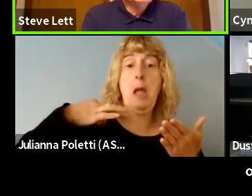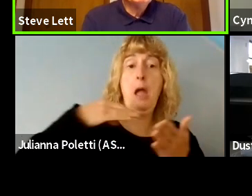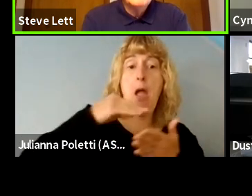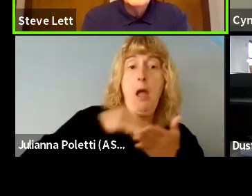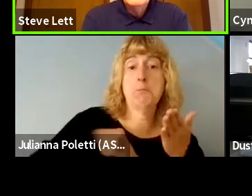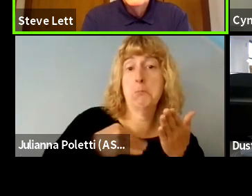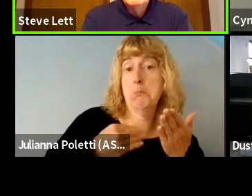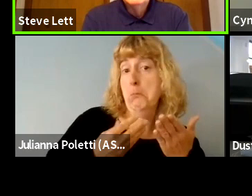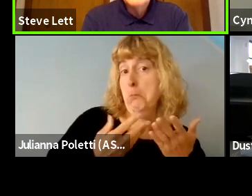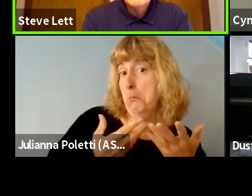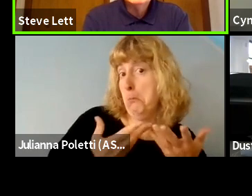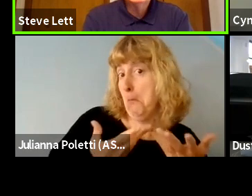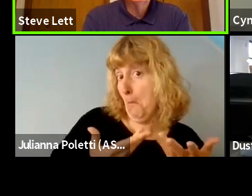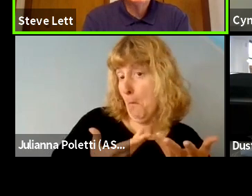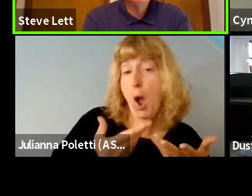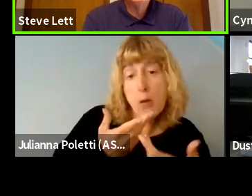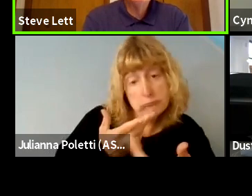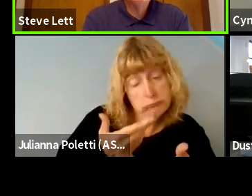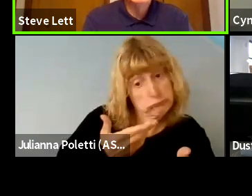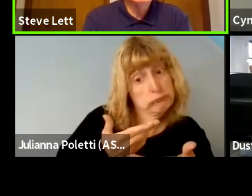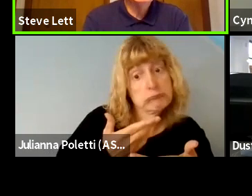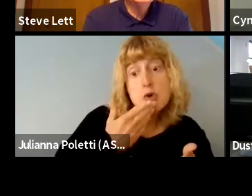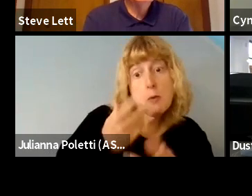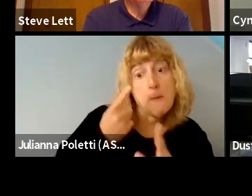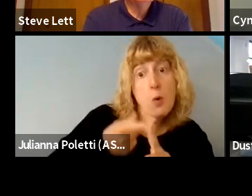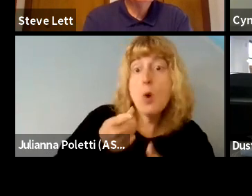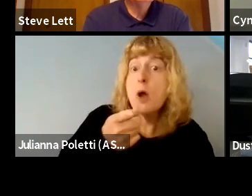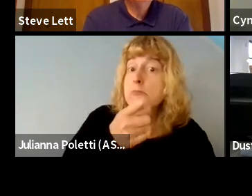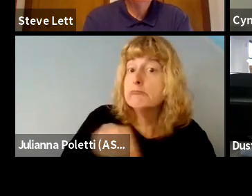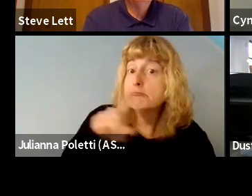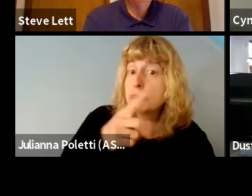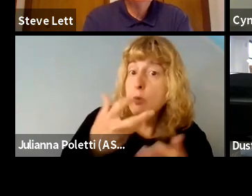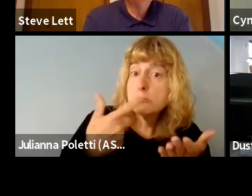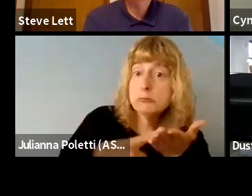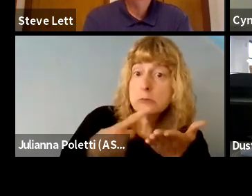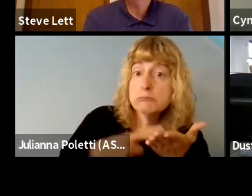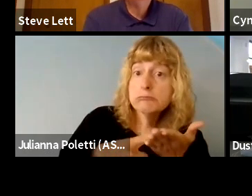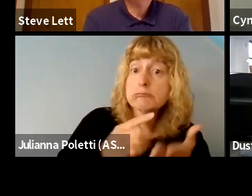Discussion on those comments? Anybody?